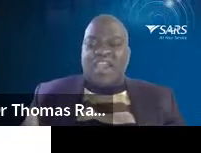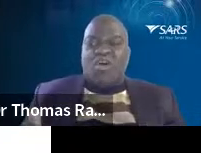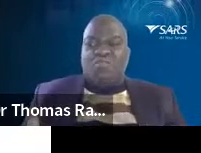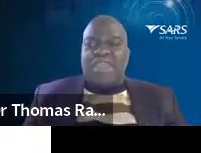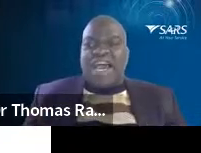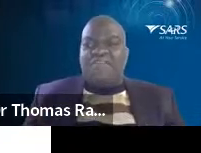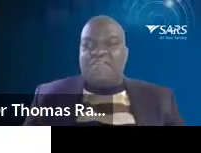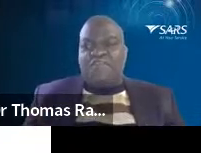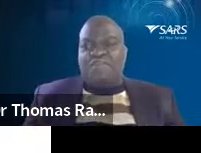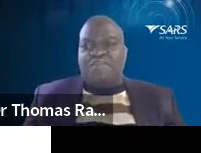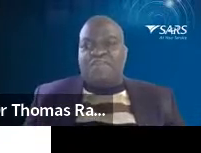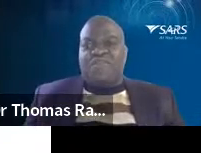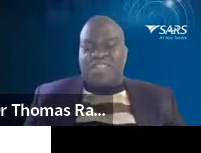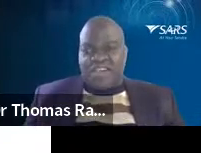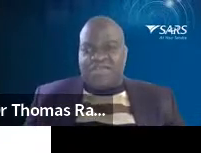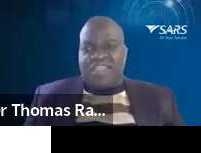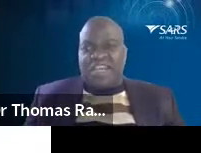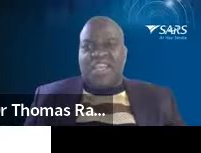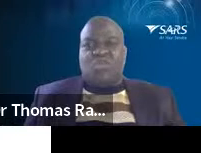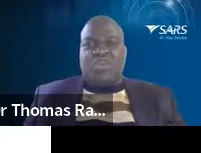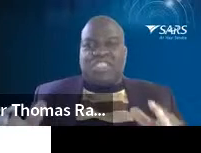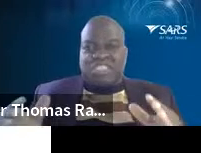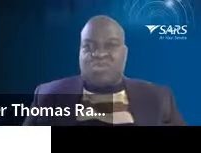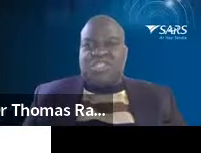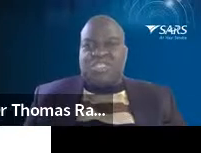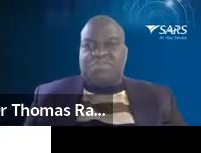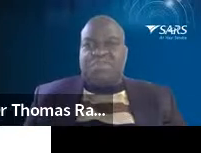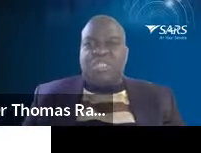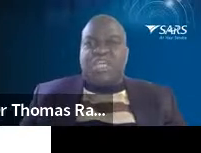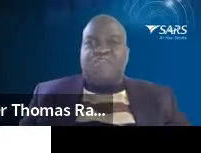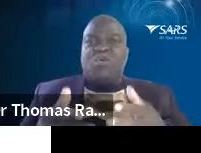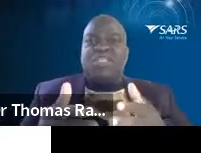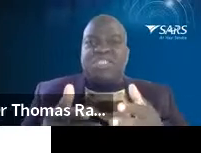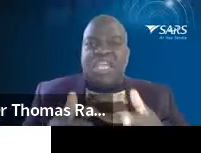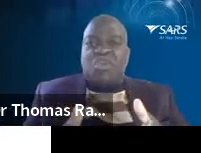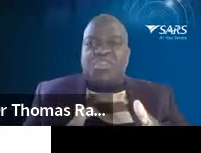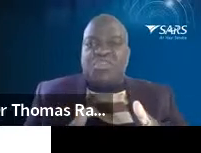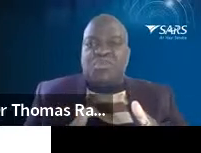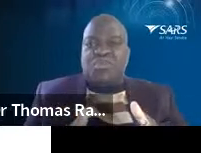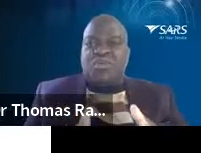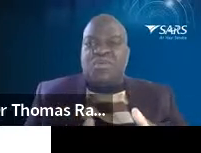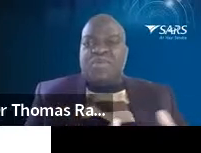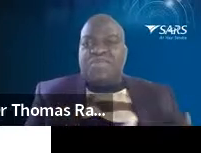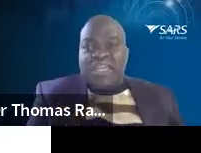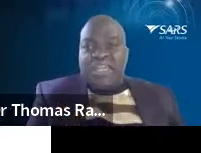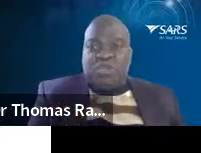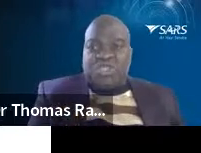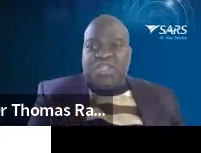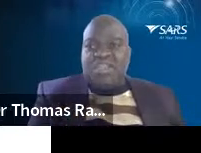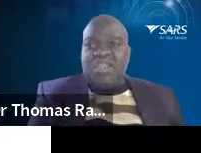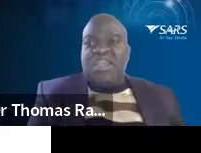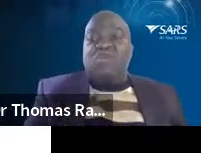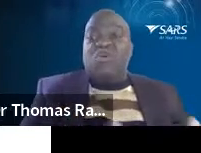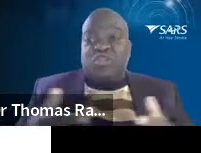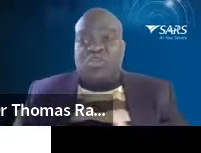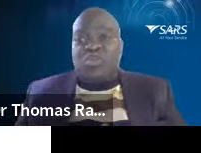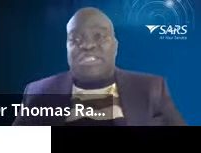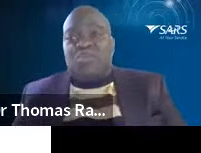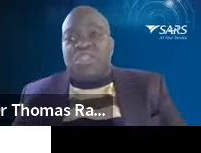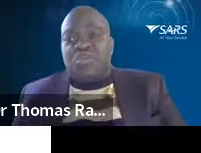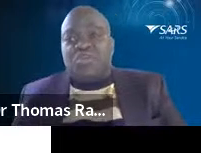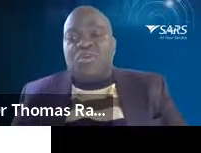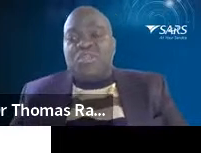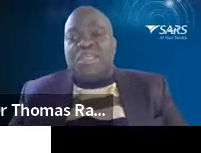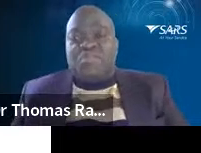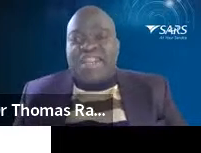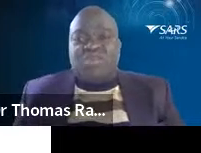work on behalf of the people of South Africa, which is stewardship. Therefore, we will share with you that portion, and we also will